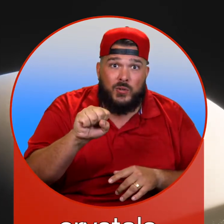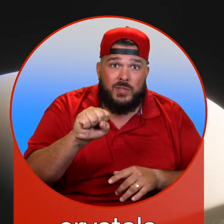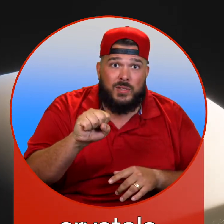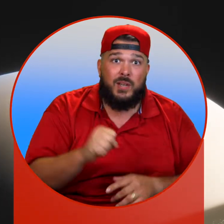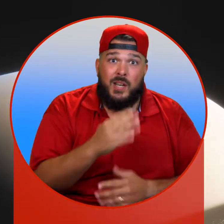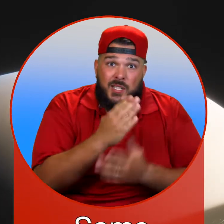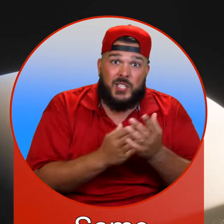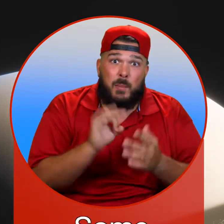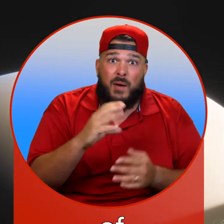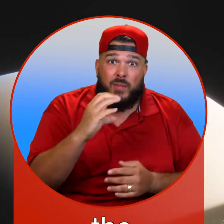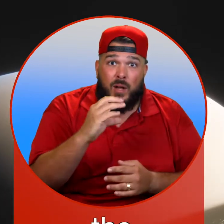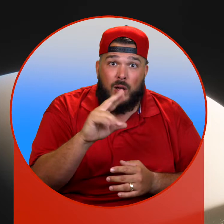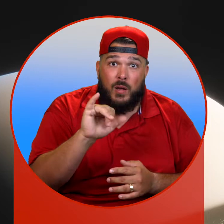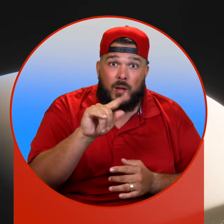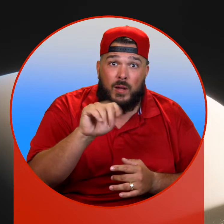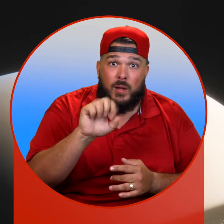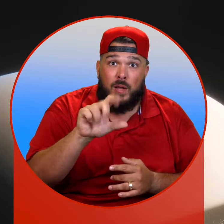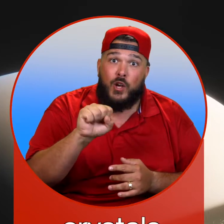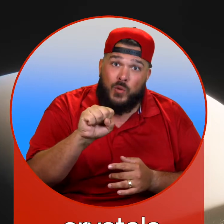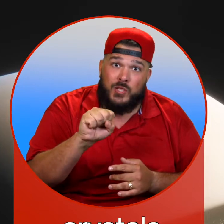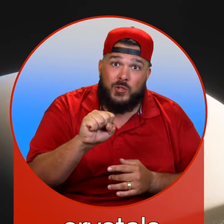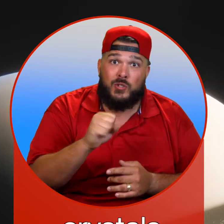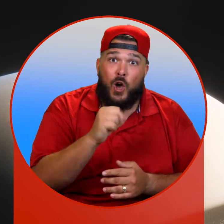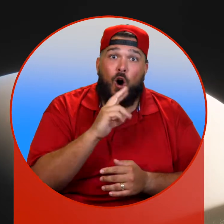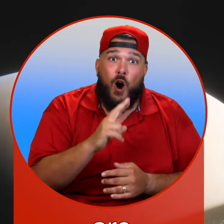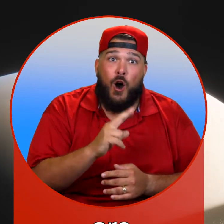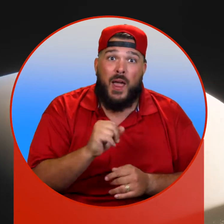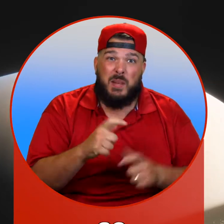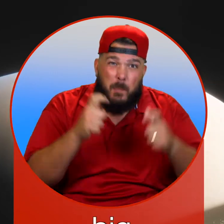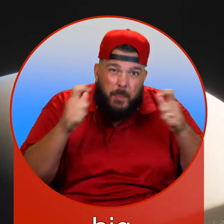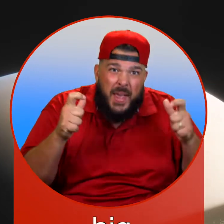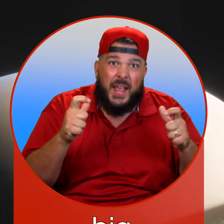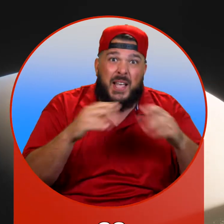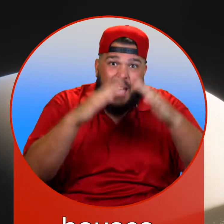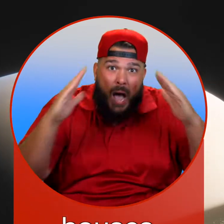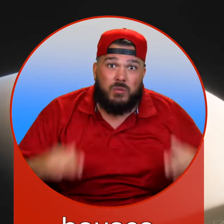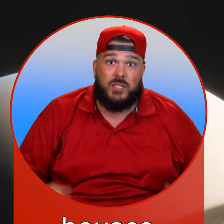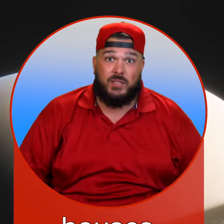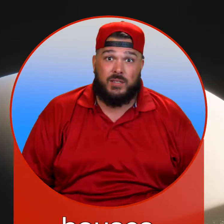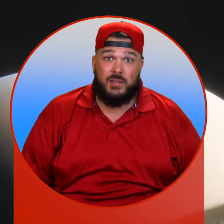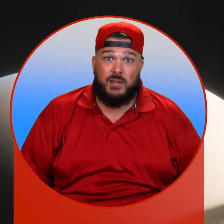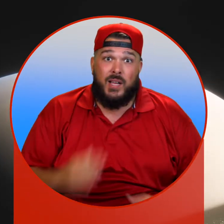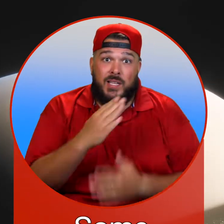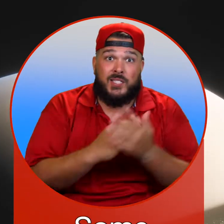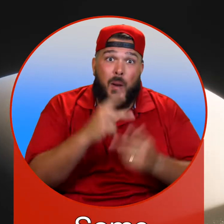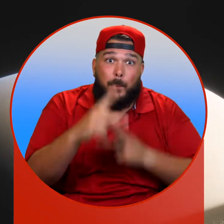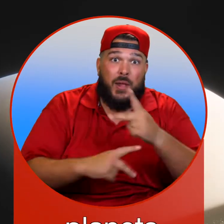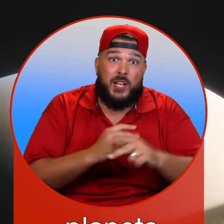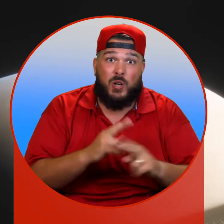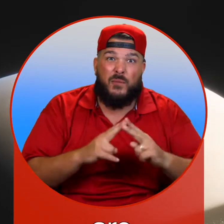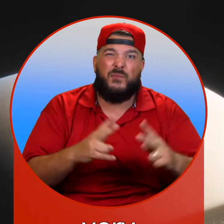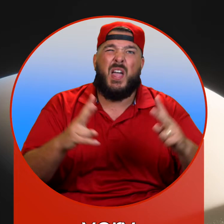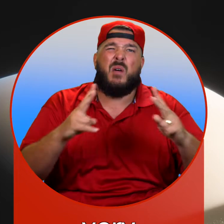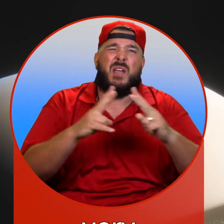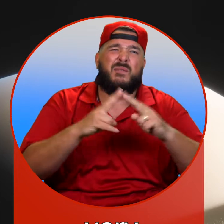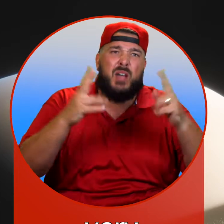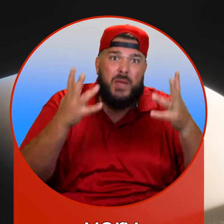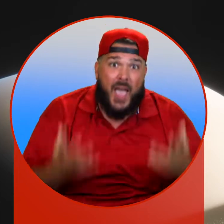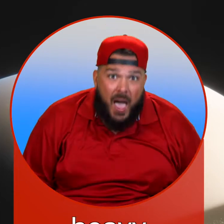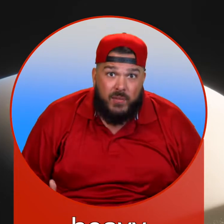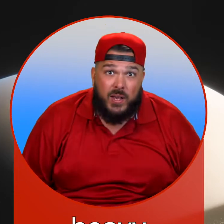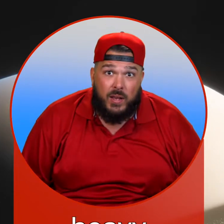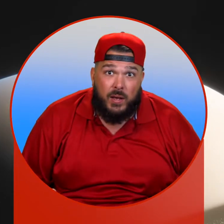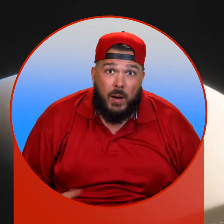crystals, some of the crystals are as big as houses. Some planets are very,